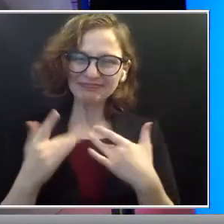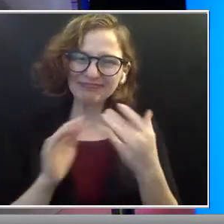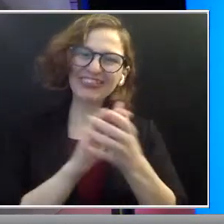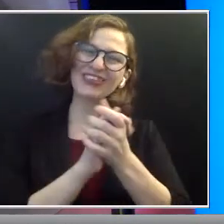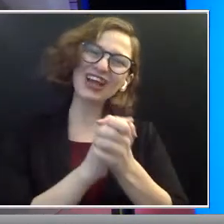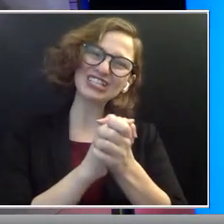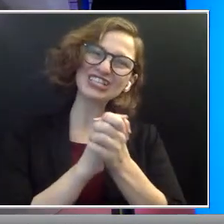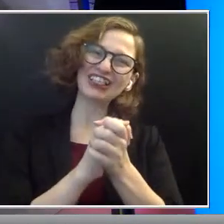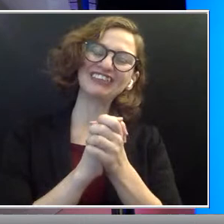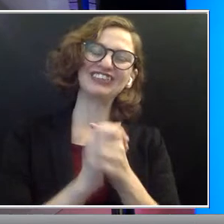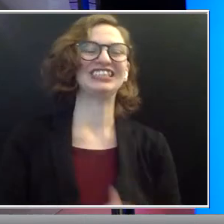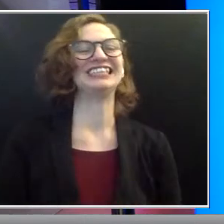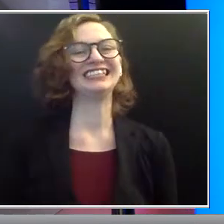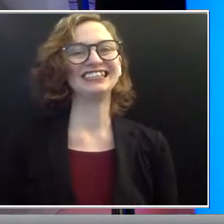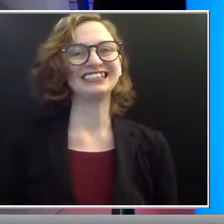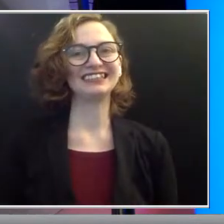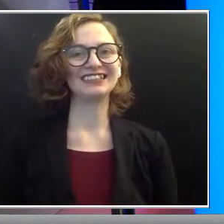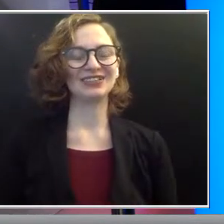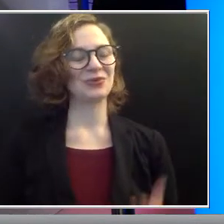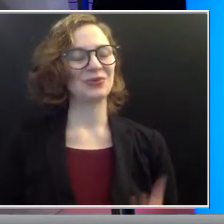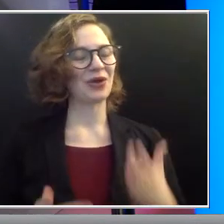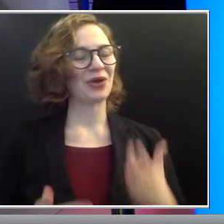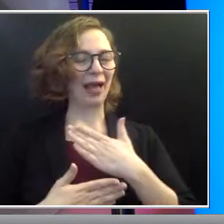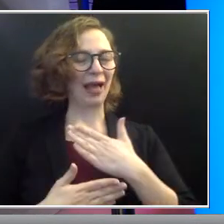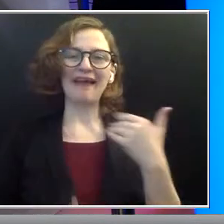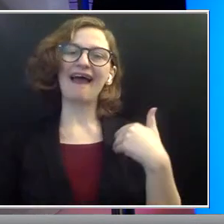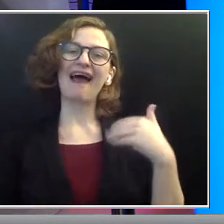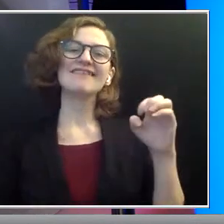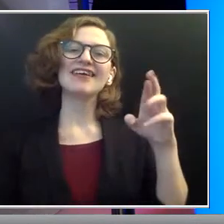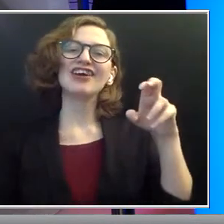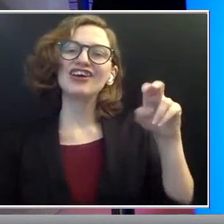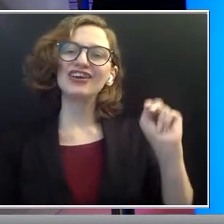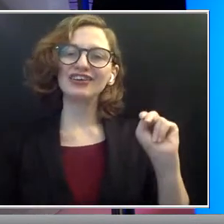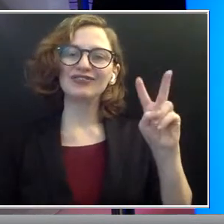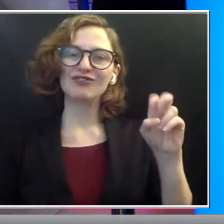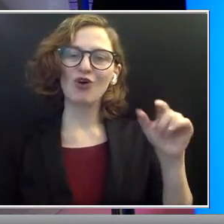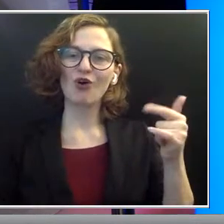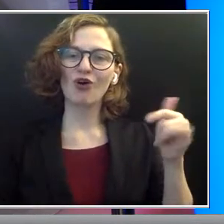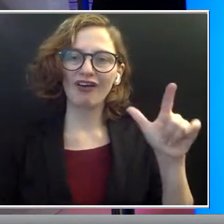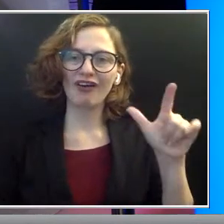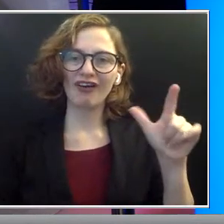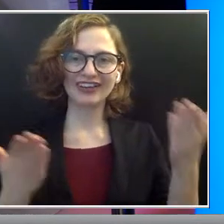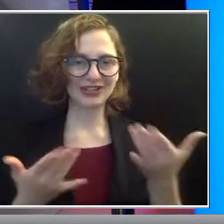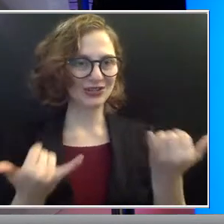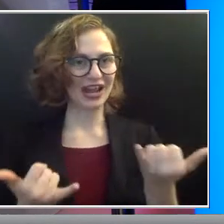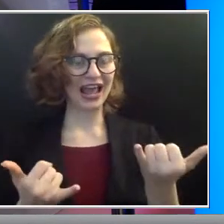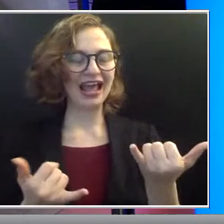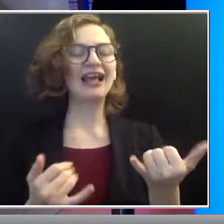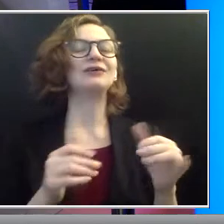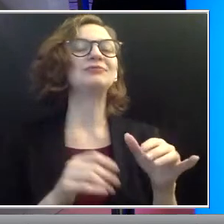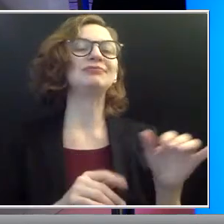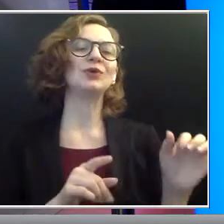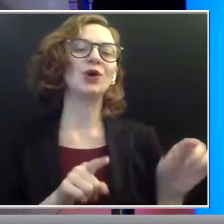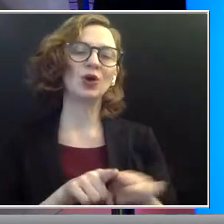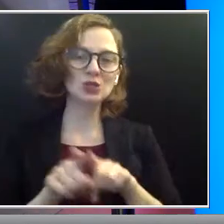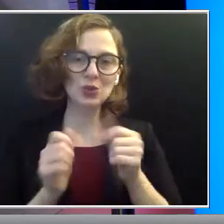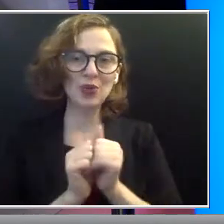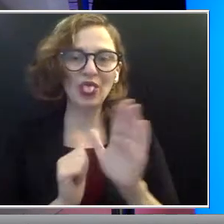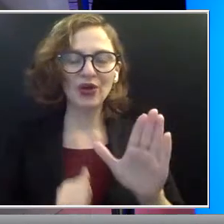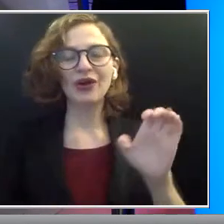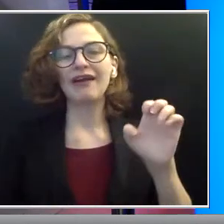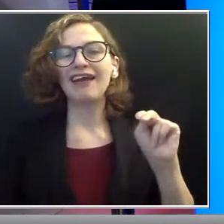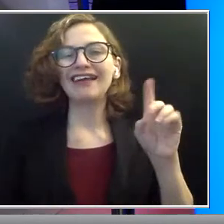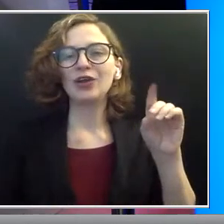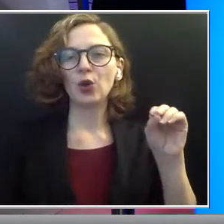We are so happy to have Erin Vogel on today's program, along with her endocrinologist, Dr. Lee Eck. And we're also joined by